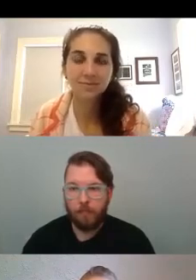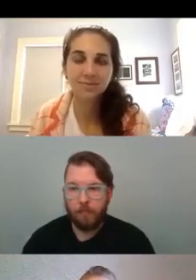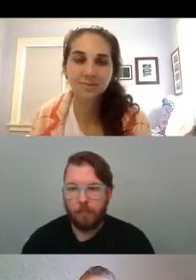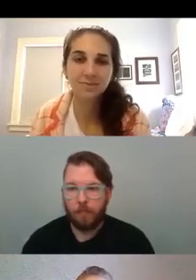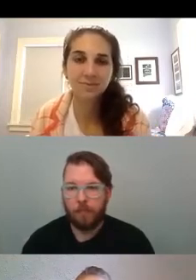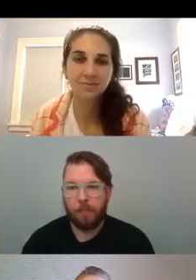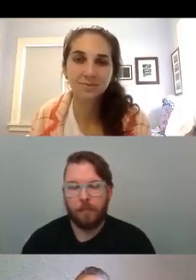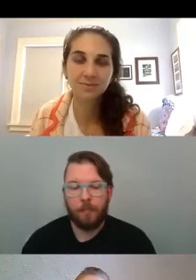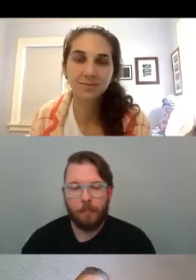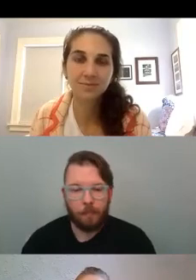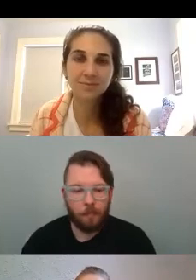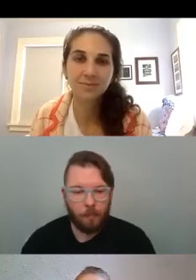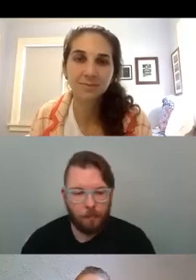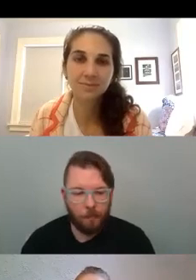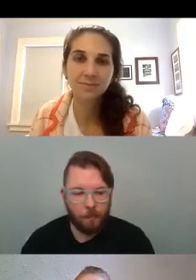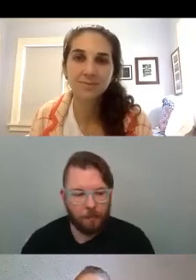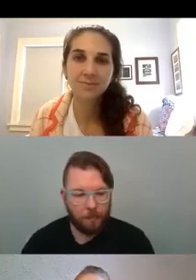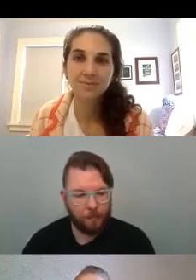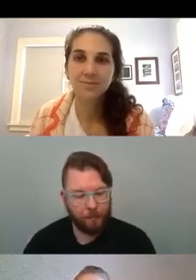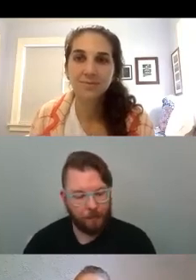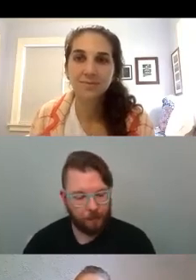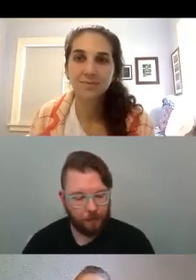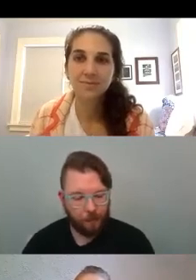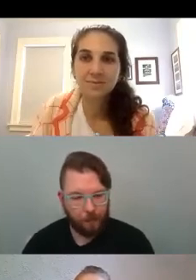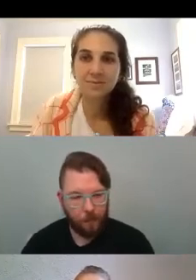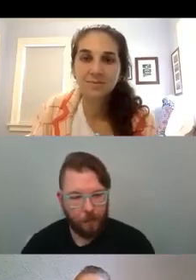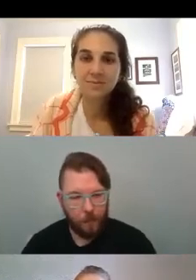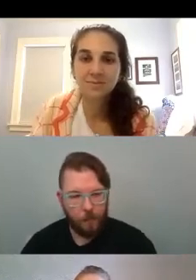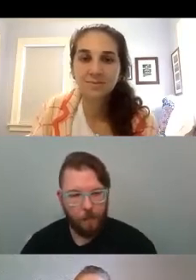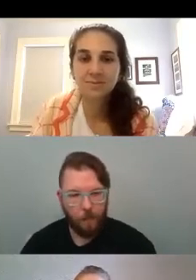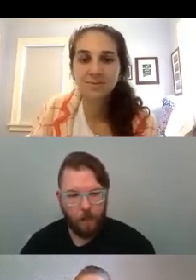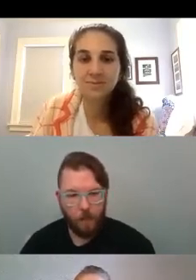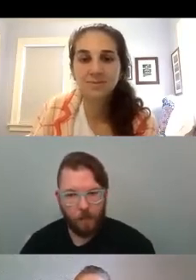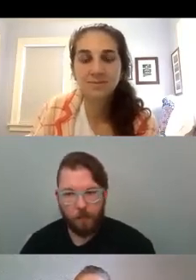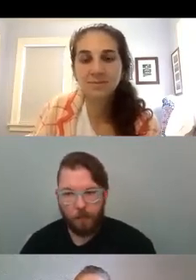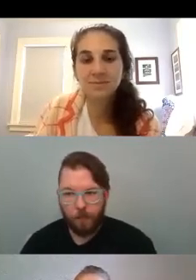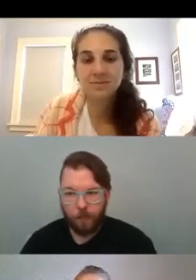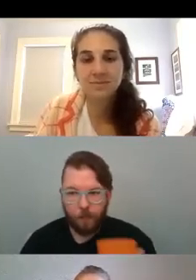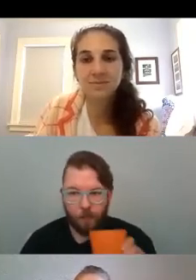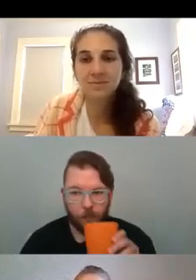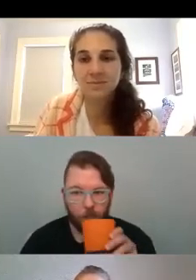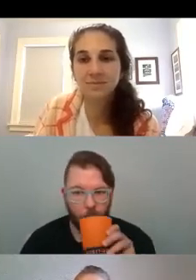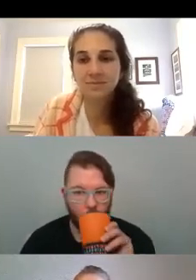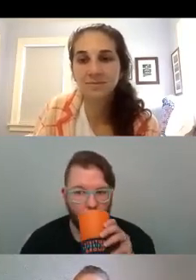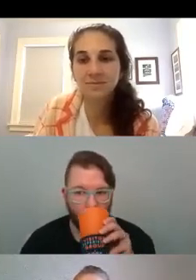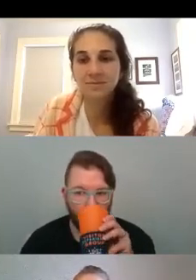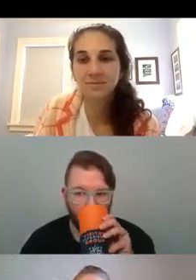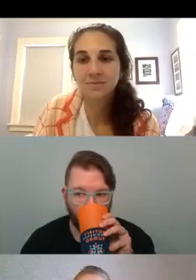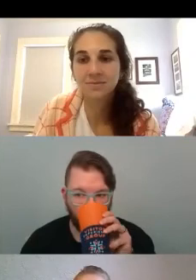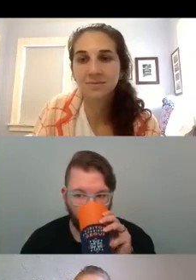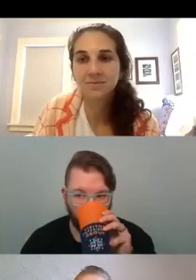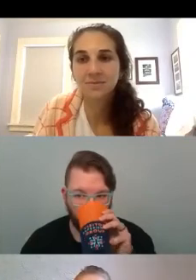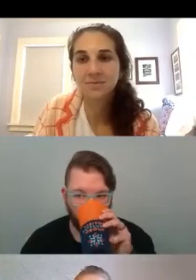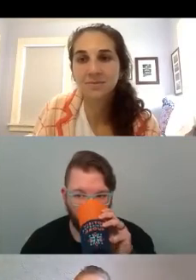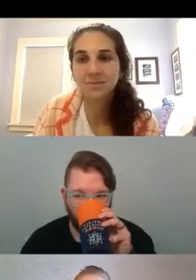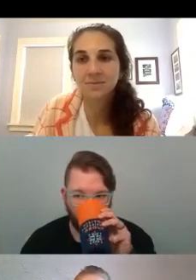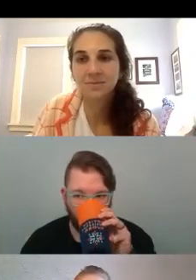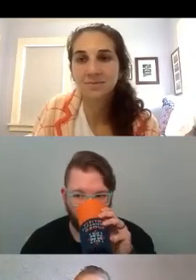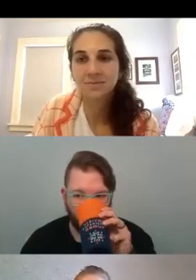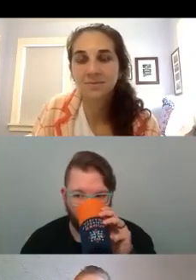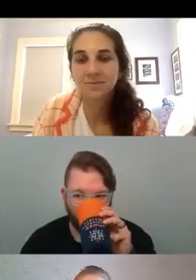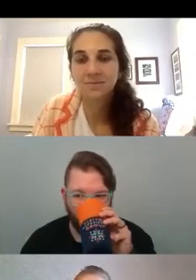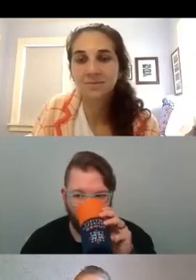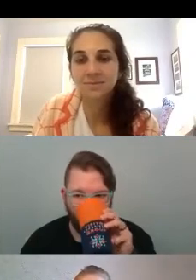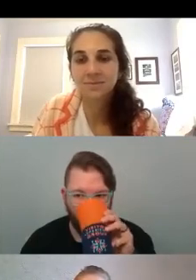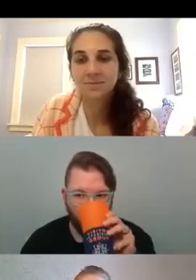profoundly changed. We went from complaints of not enough art to see in the entire building to